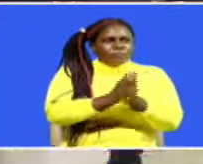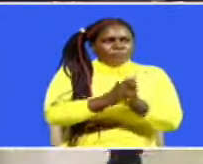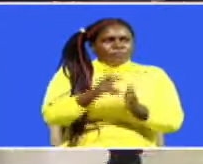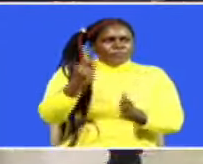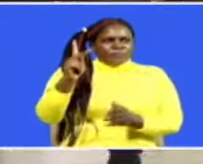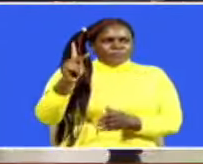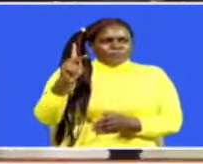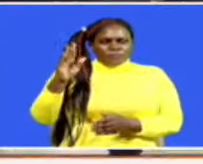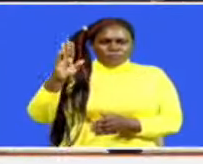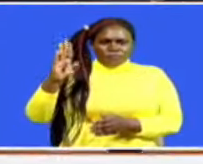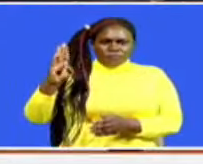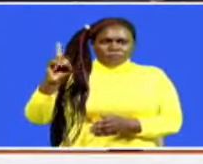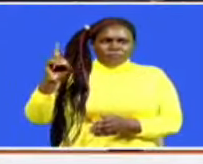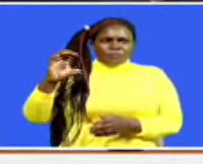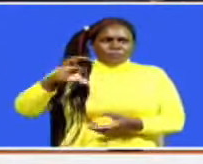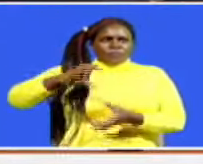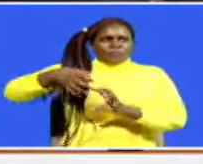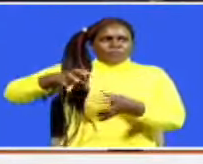KB Auto.